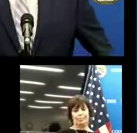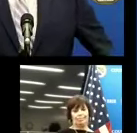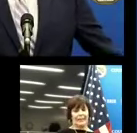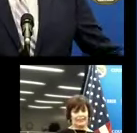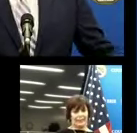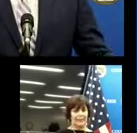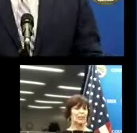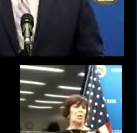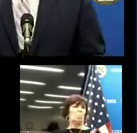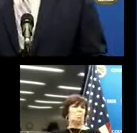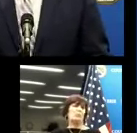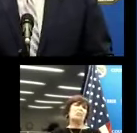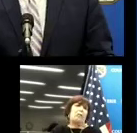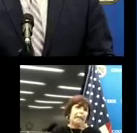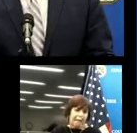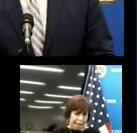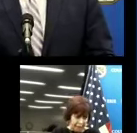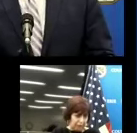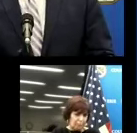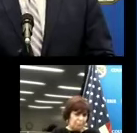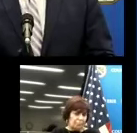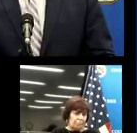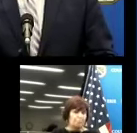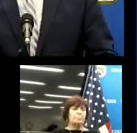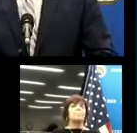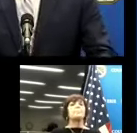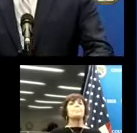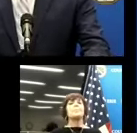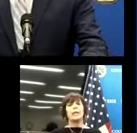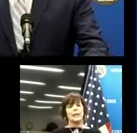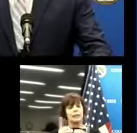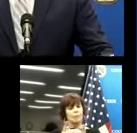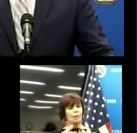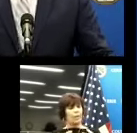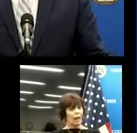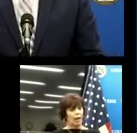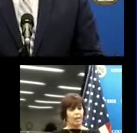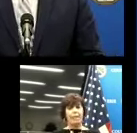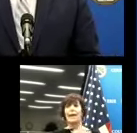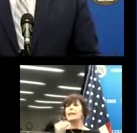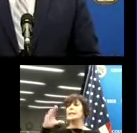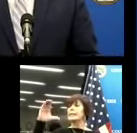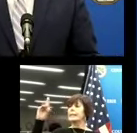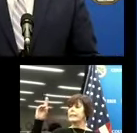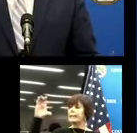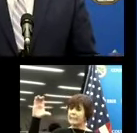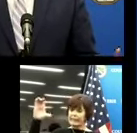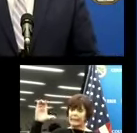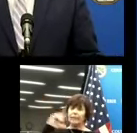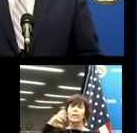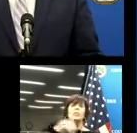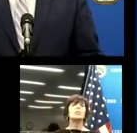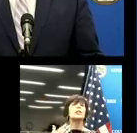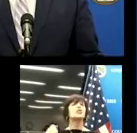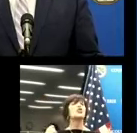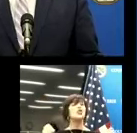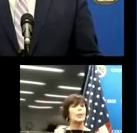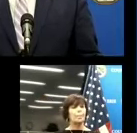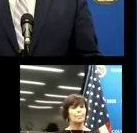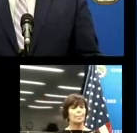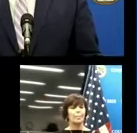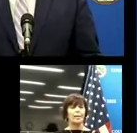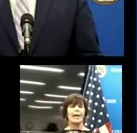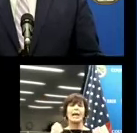of COVID-19 virus as determined by the Department of Health for New York State and the CDC, which includes gyms, fitness centers